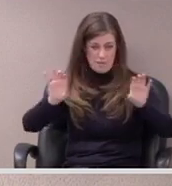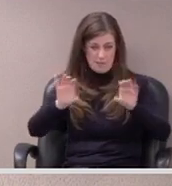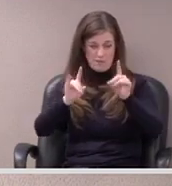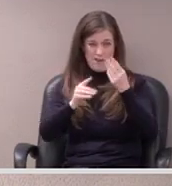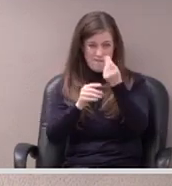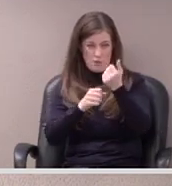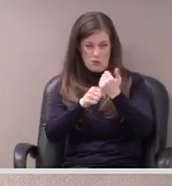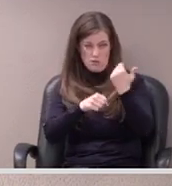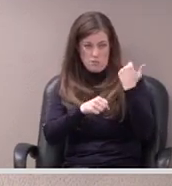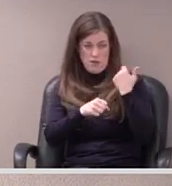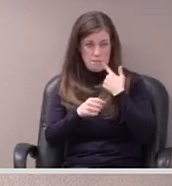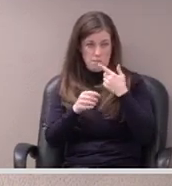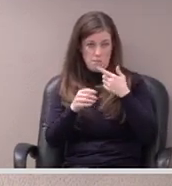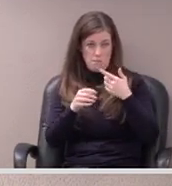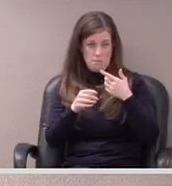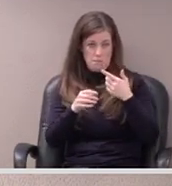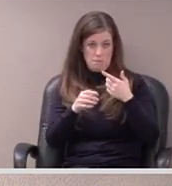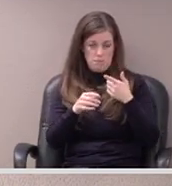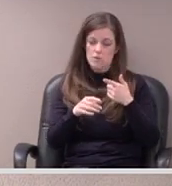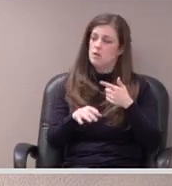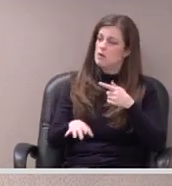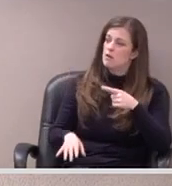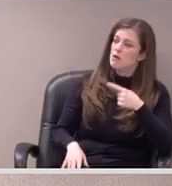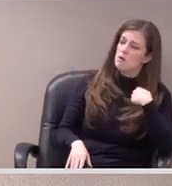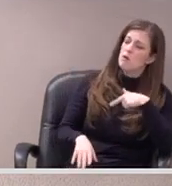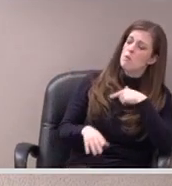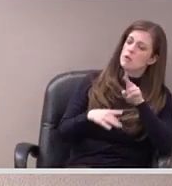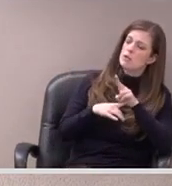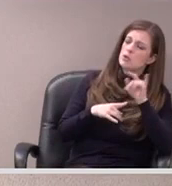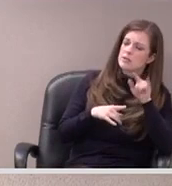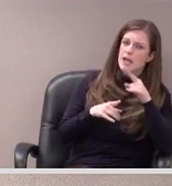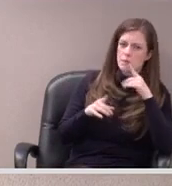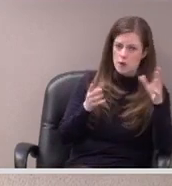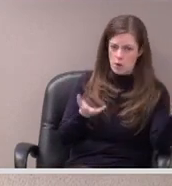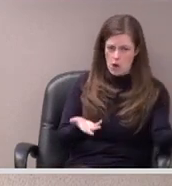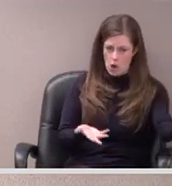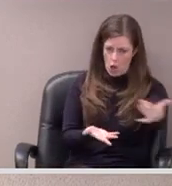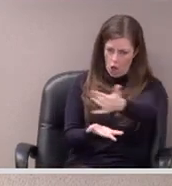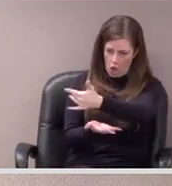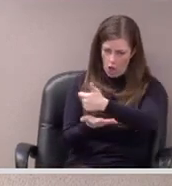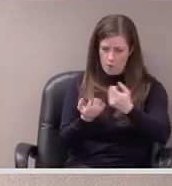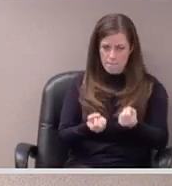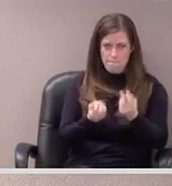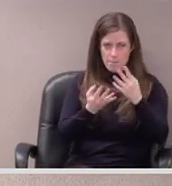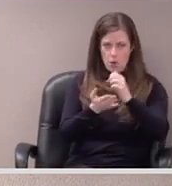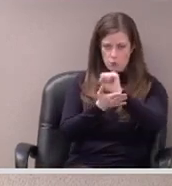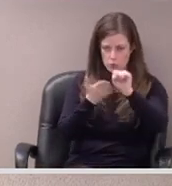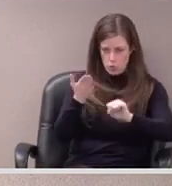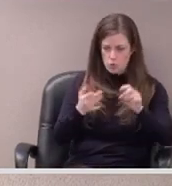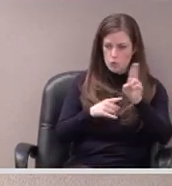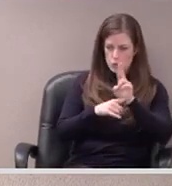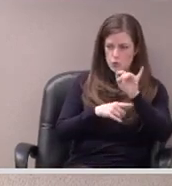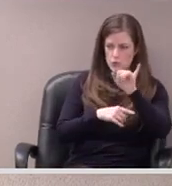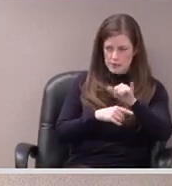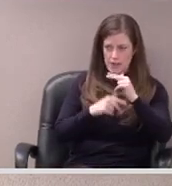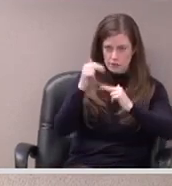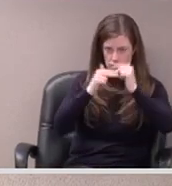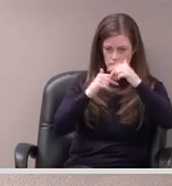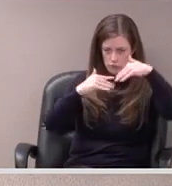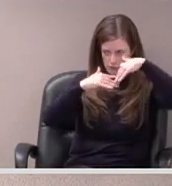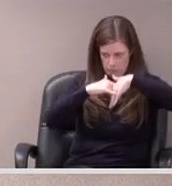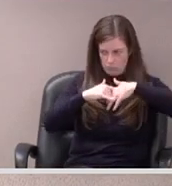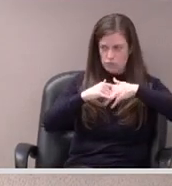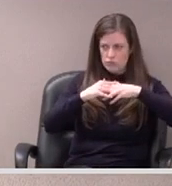operations? So we did use that when we were compiling data from multiple sources. We used that infrastructure assessment. That's where